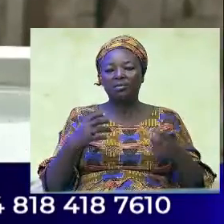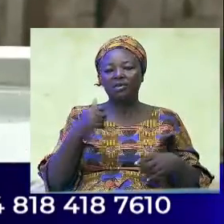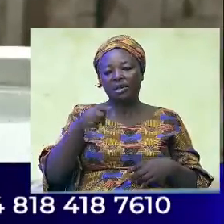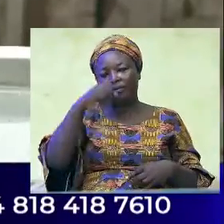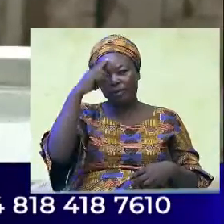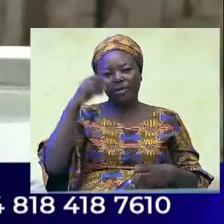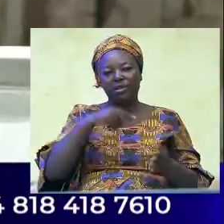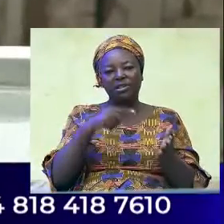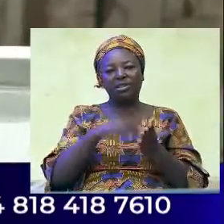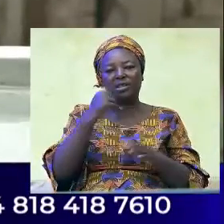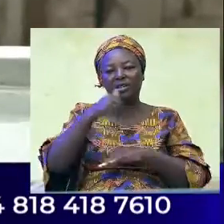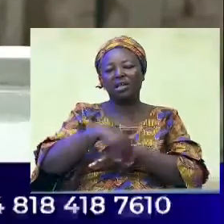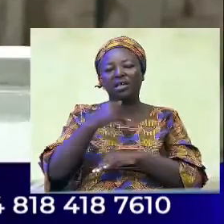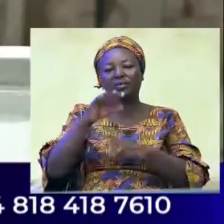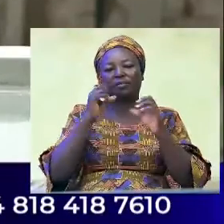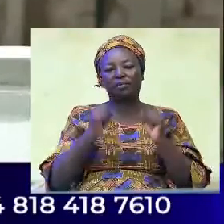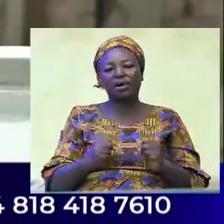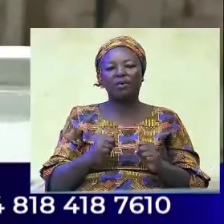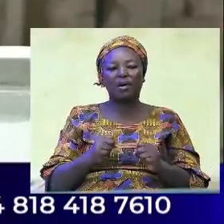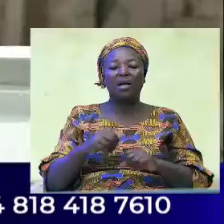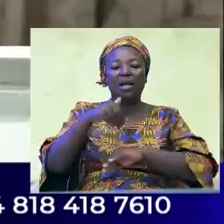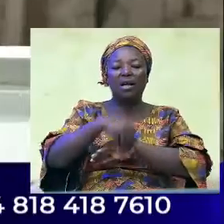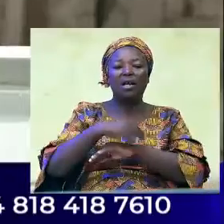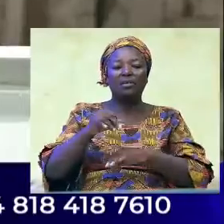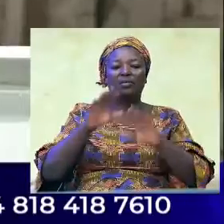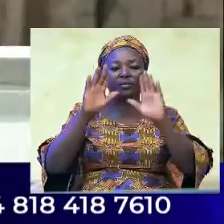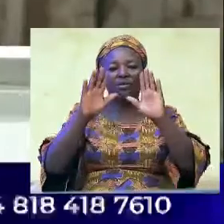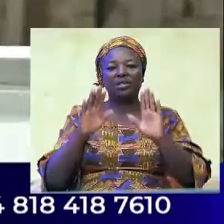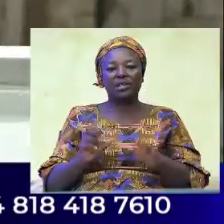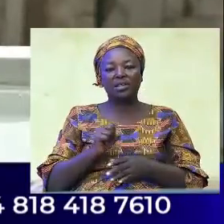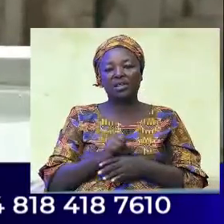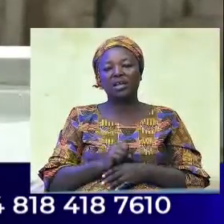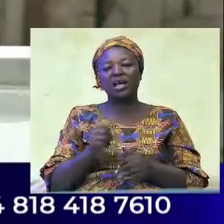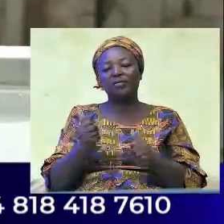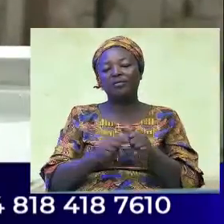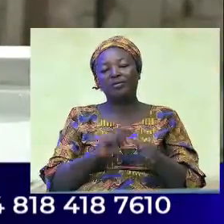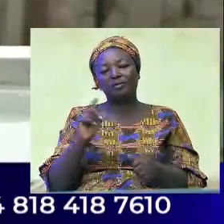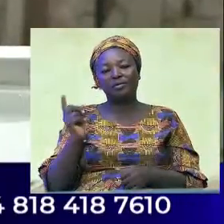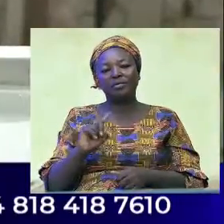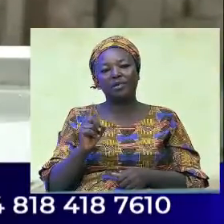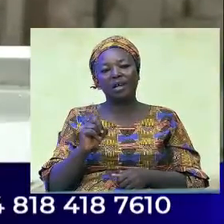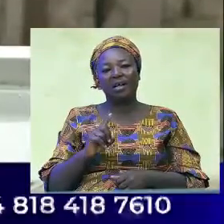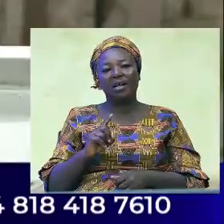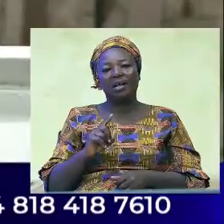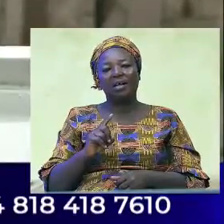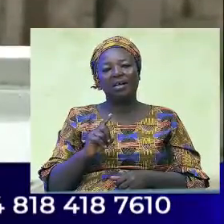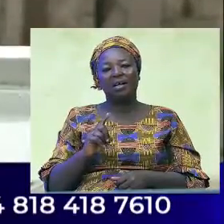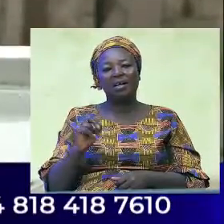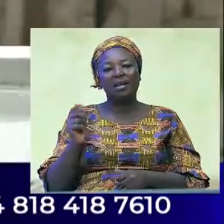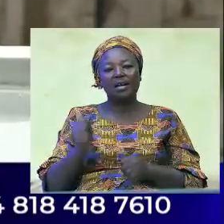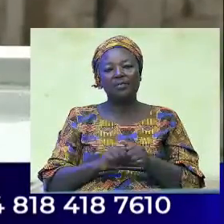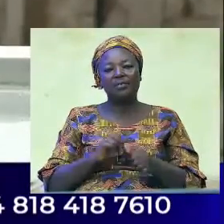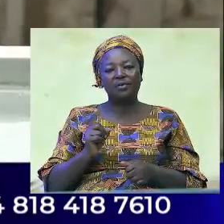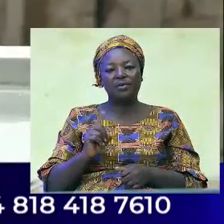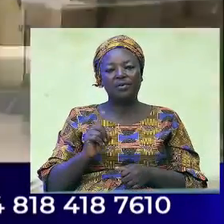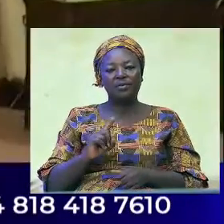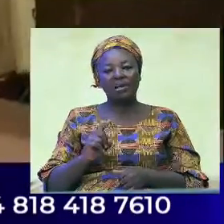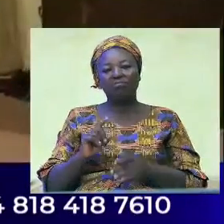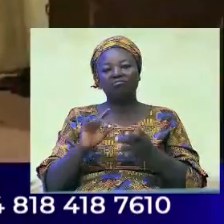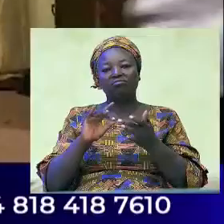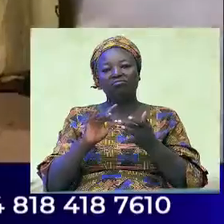Check yourself. This is night of power, night of wonders. In all the other